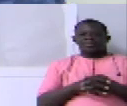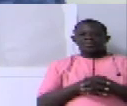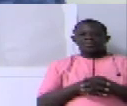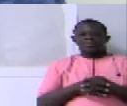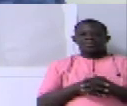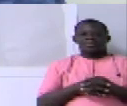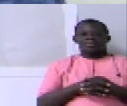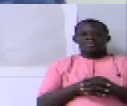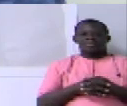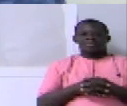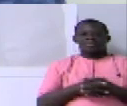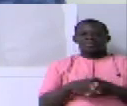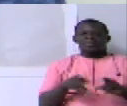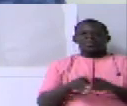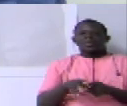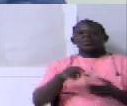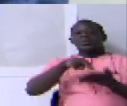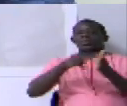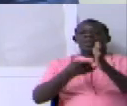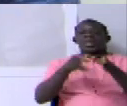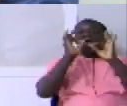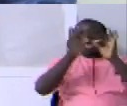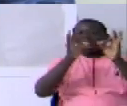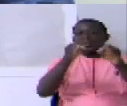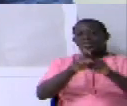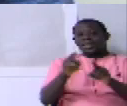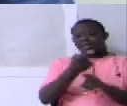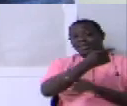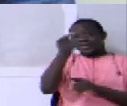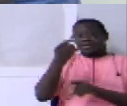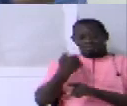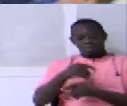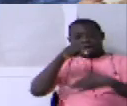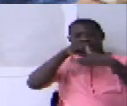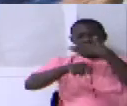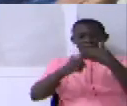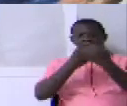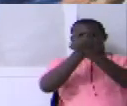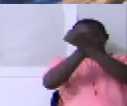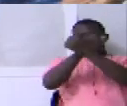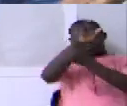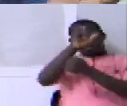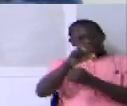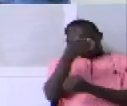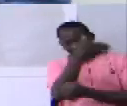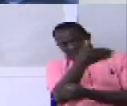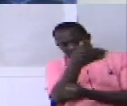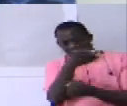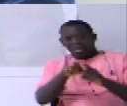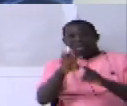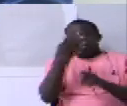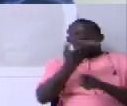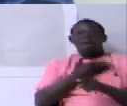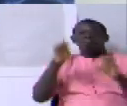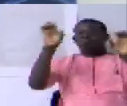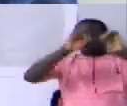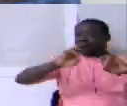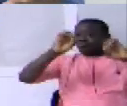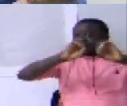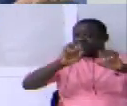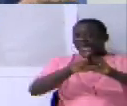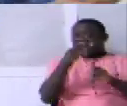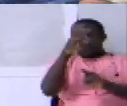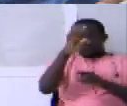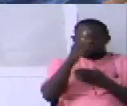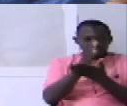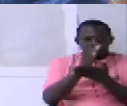Isn't that the main explanation? These are people, they are in prison. They have nothing else. If the prison food is good, do you think